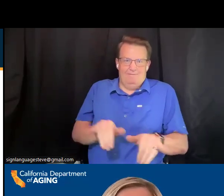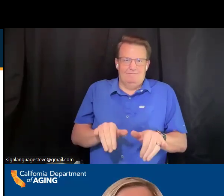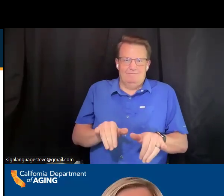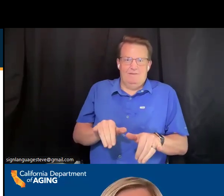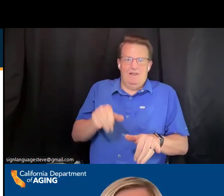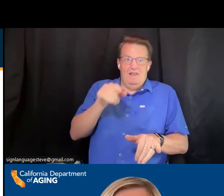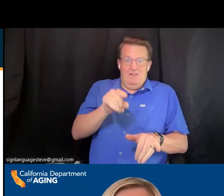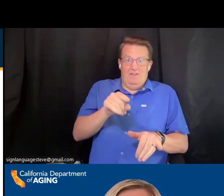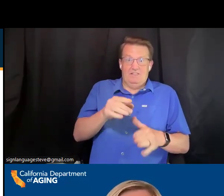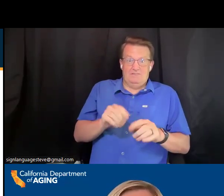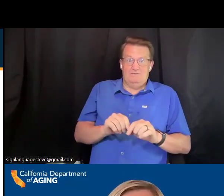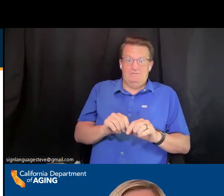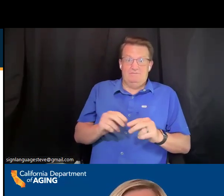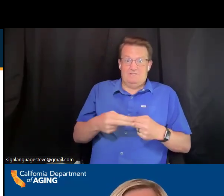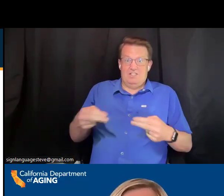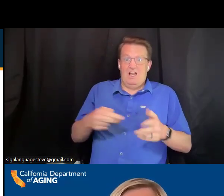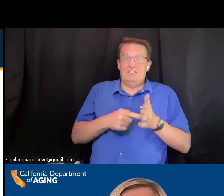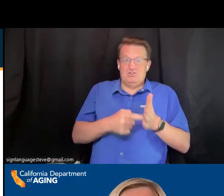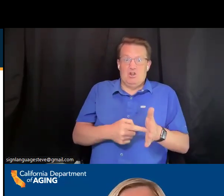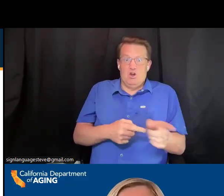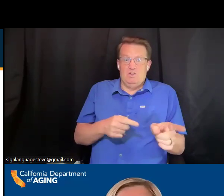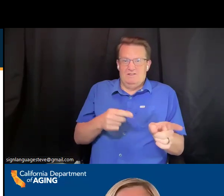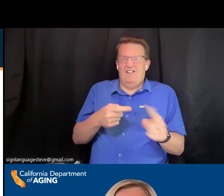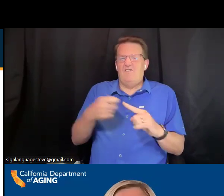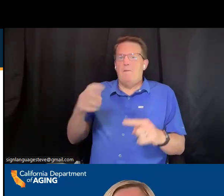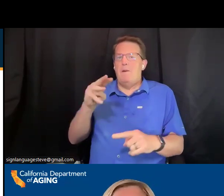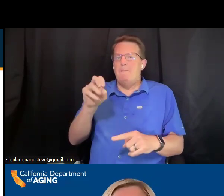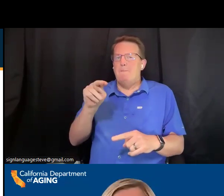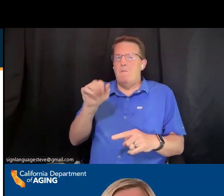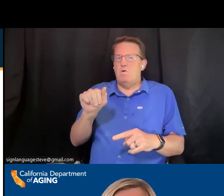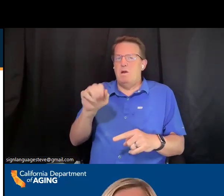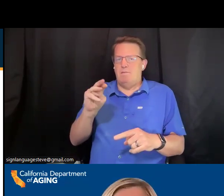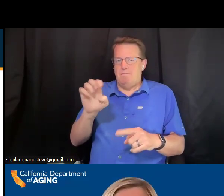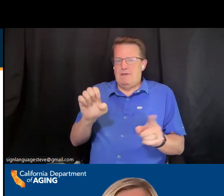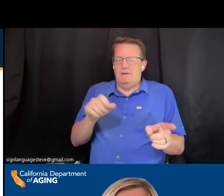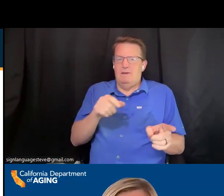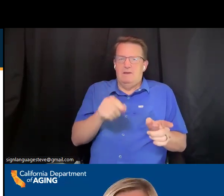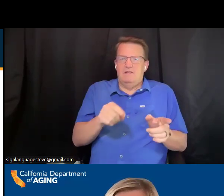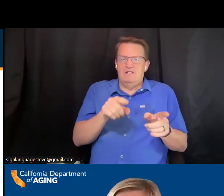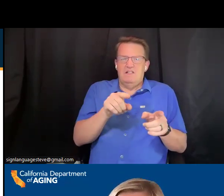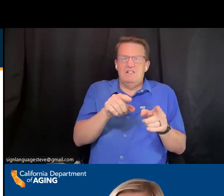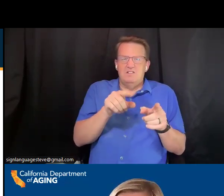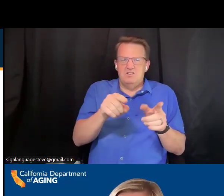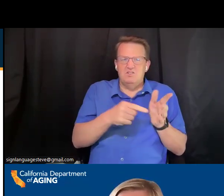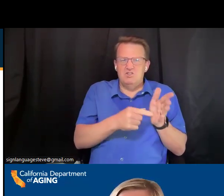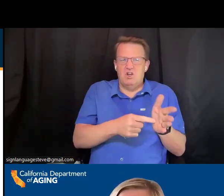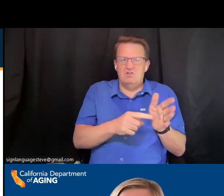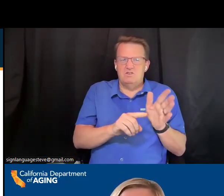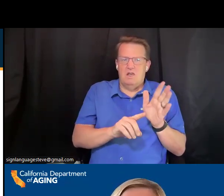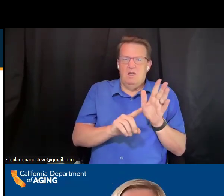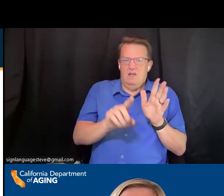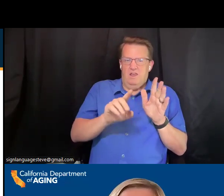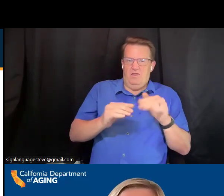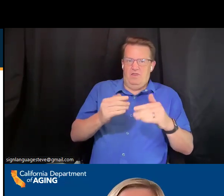Monami, shows that the population on the top